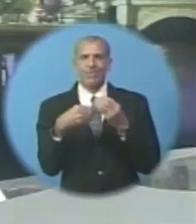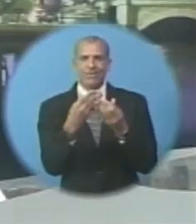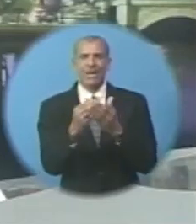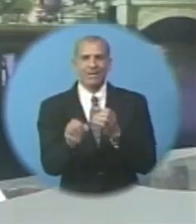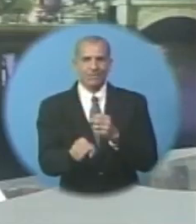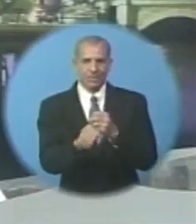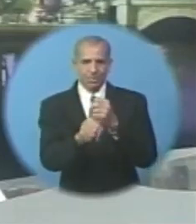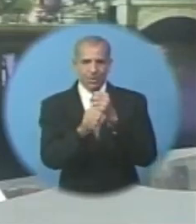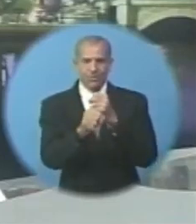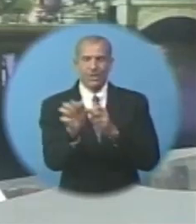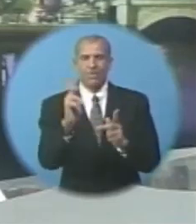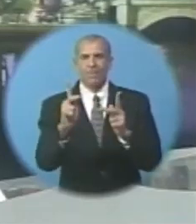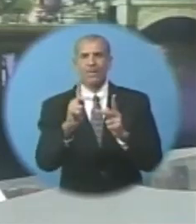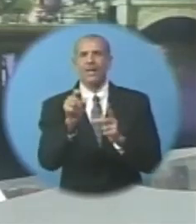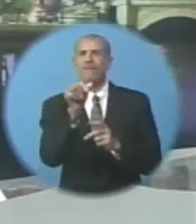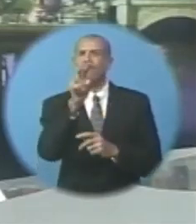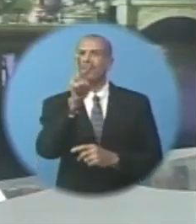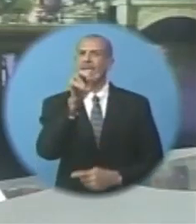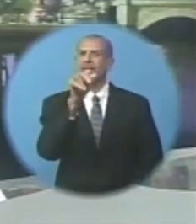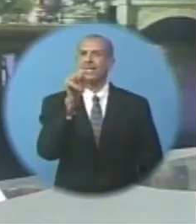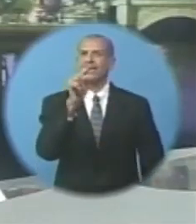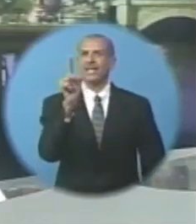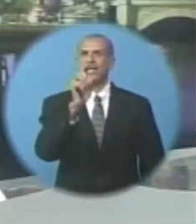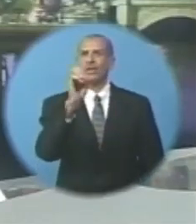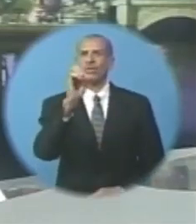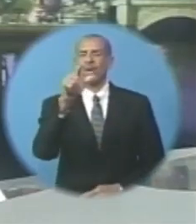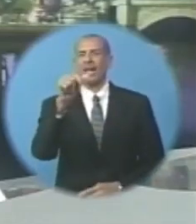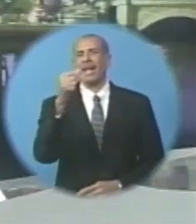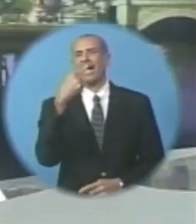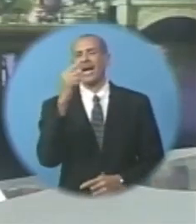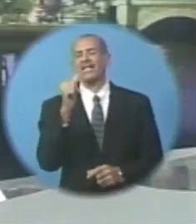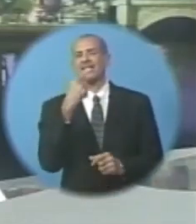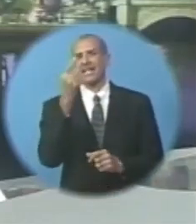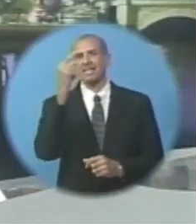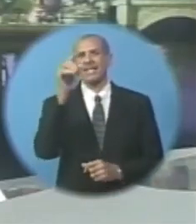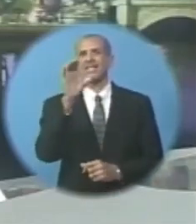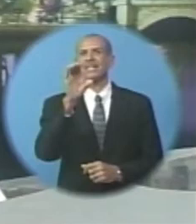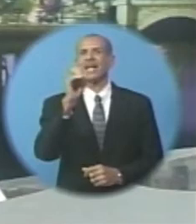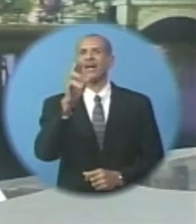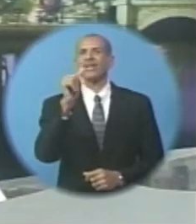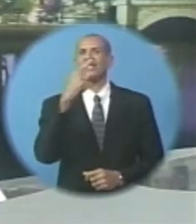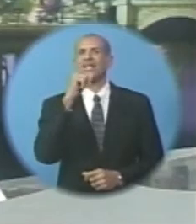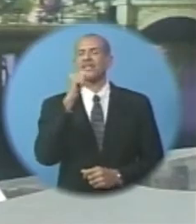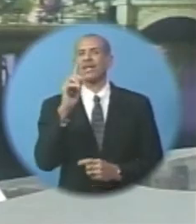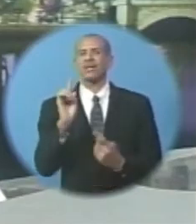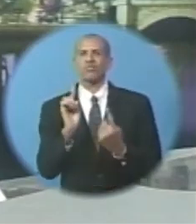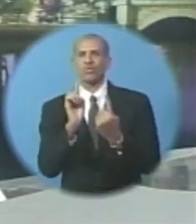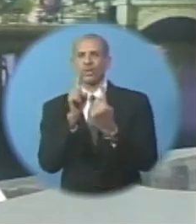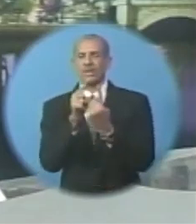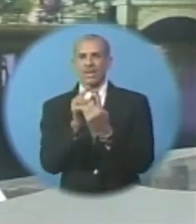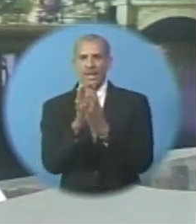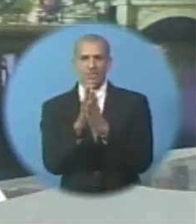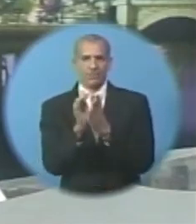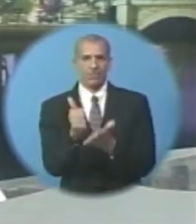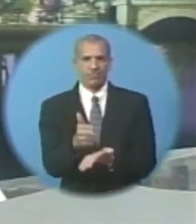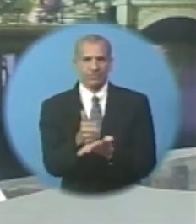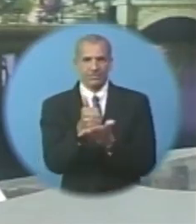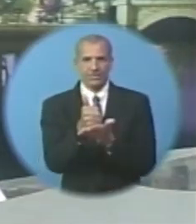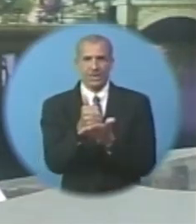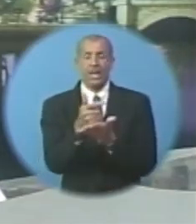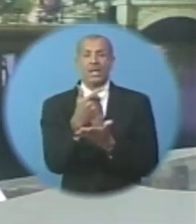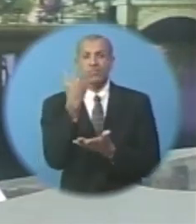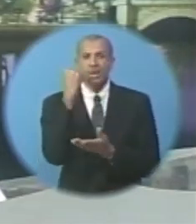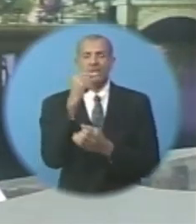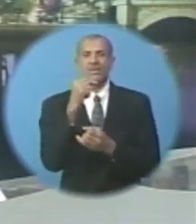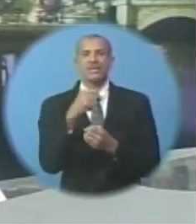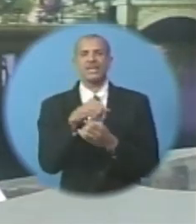assistance to the people of Venezuela, even though it acknowledged that Caracas has not approached it for assistance. This is a result of the